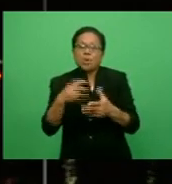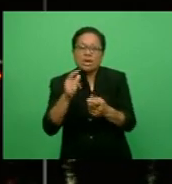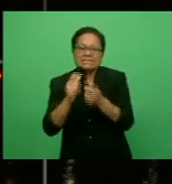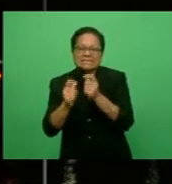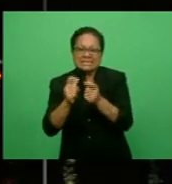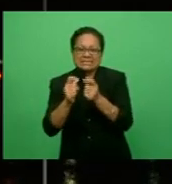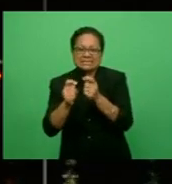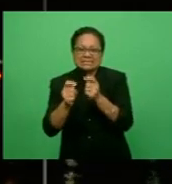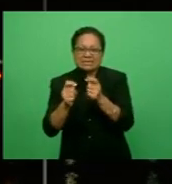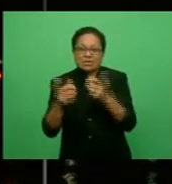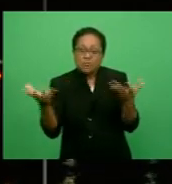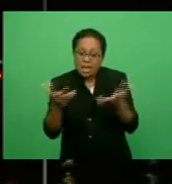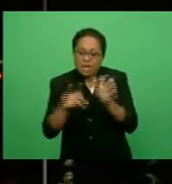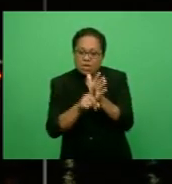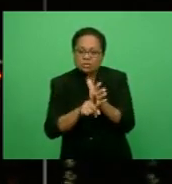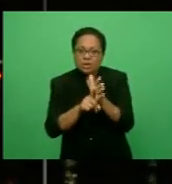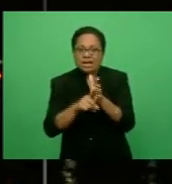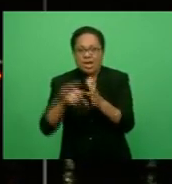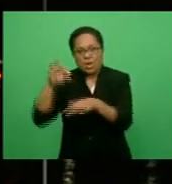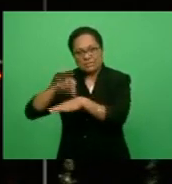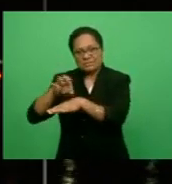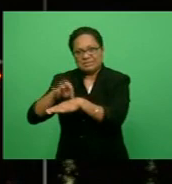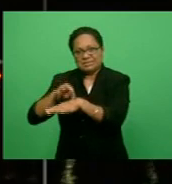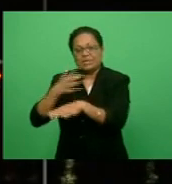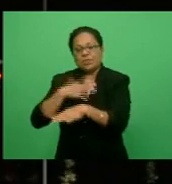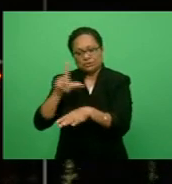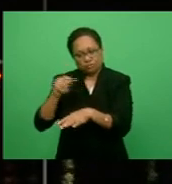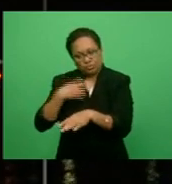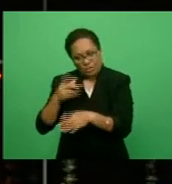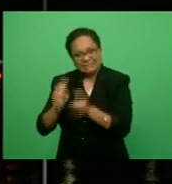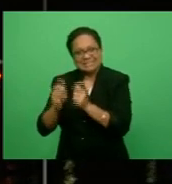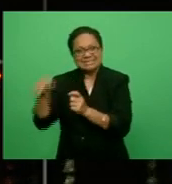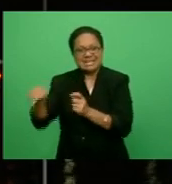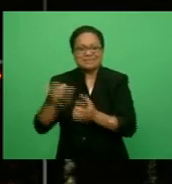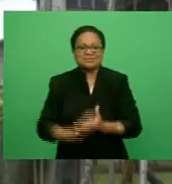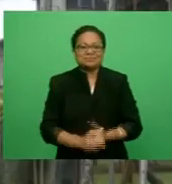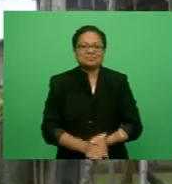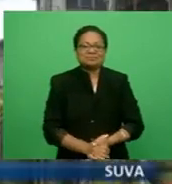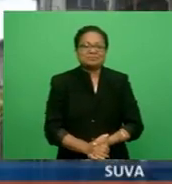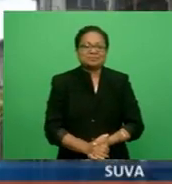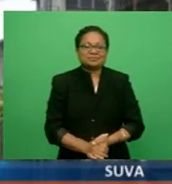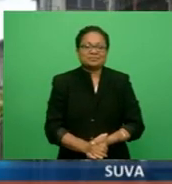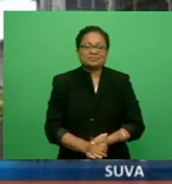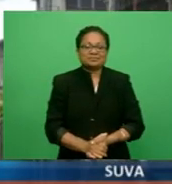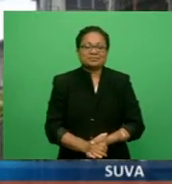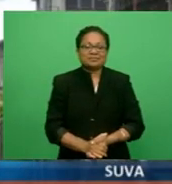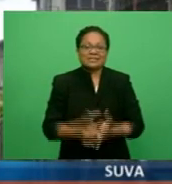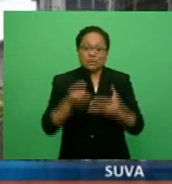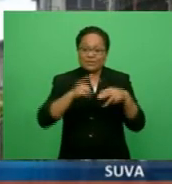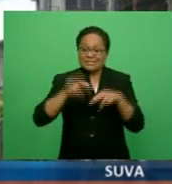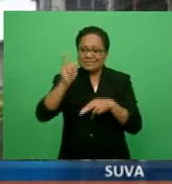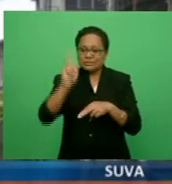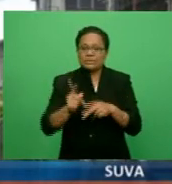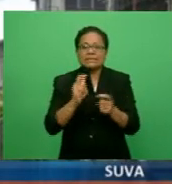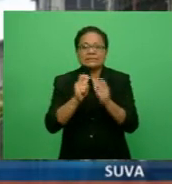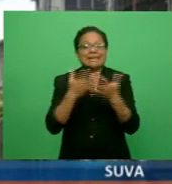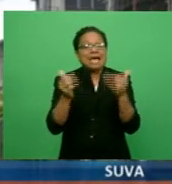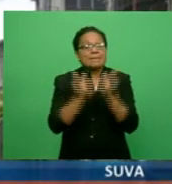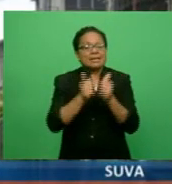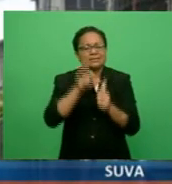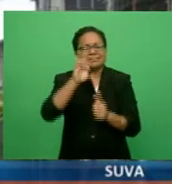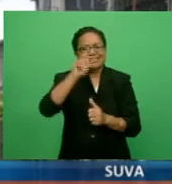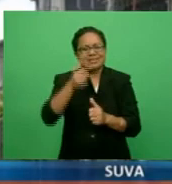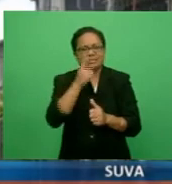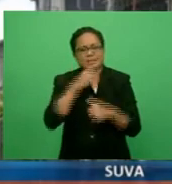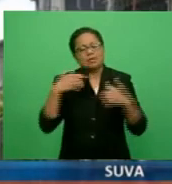capabilities at the Laotoka Hospital. Lena Reese has more. Fiji has today tested over 10,000 people,